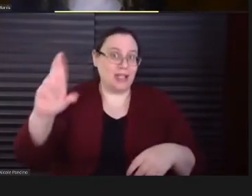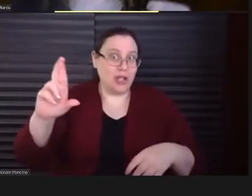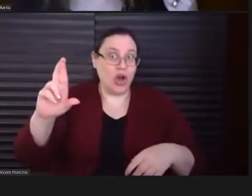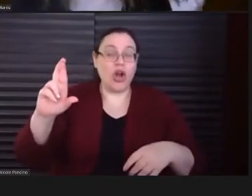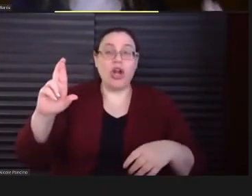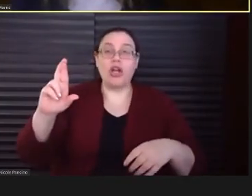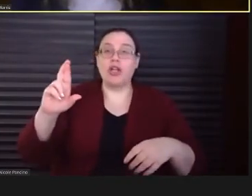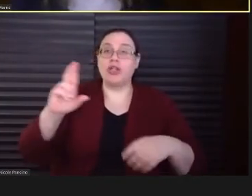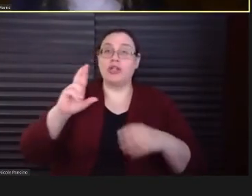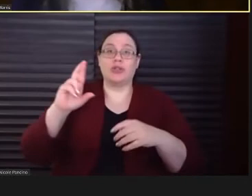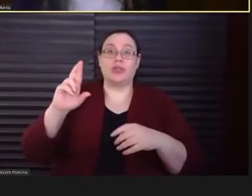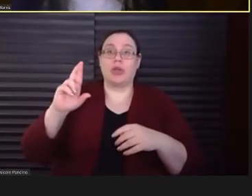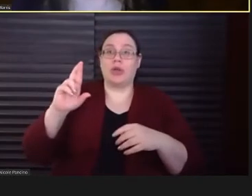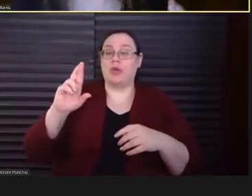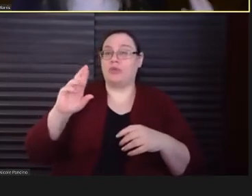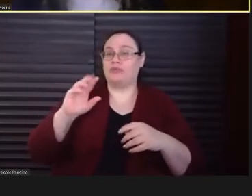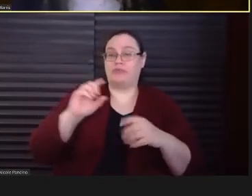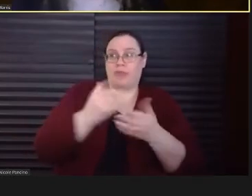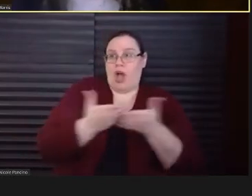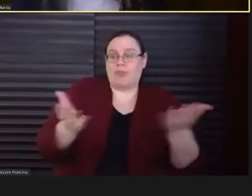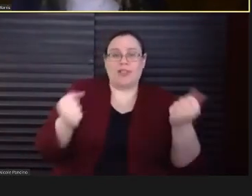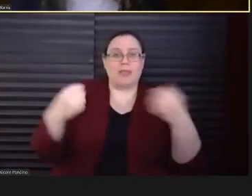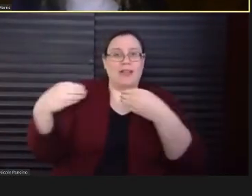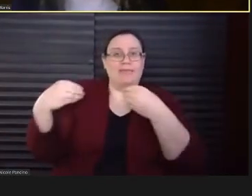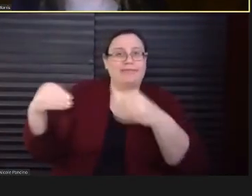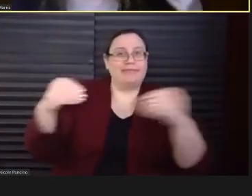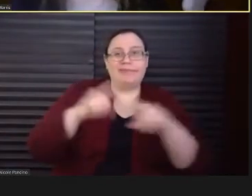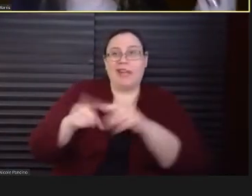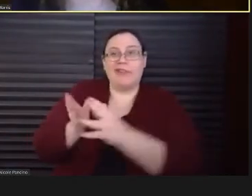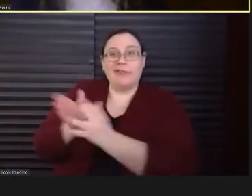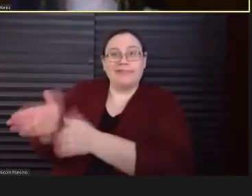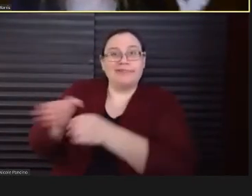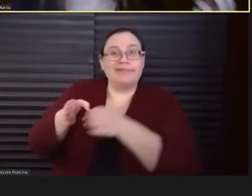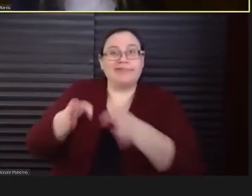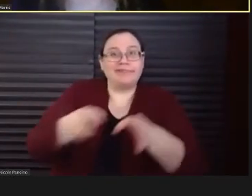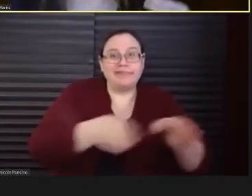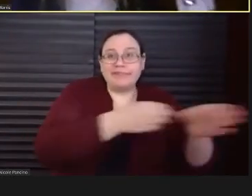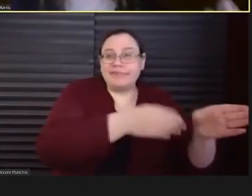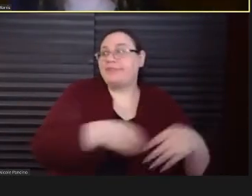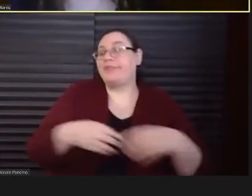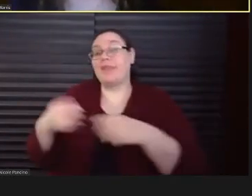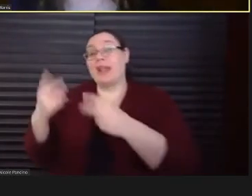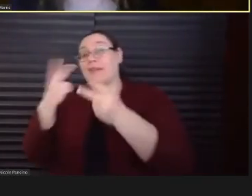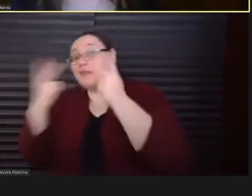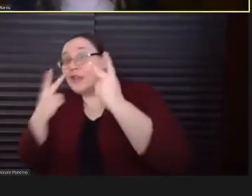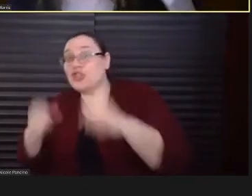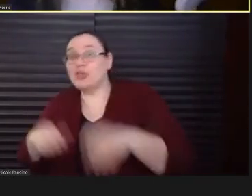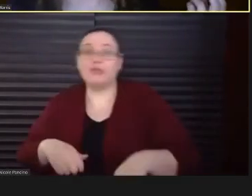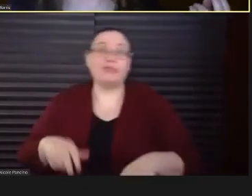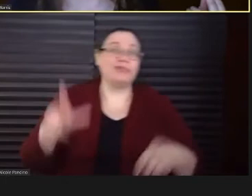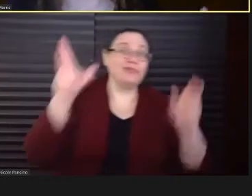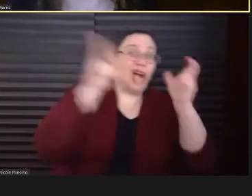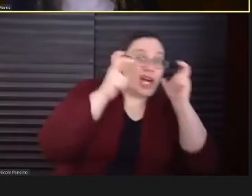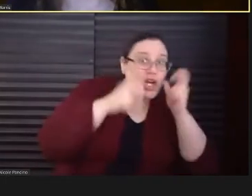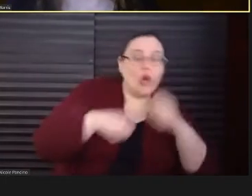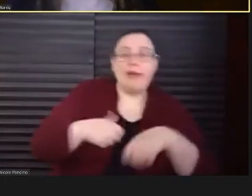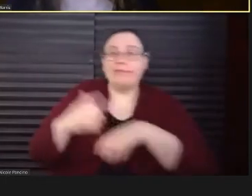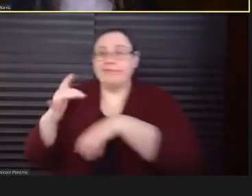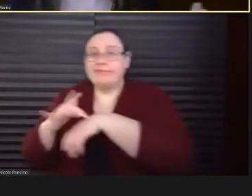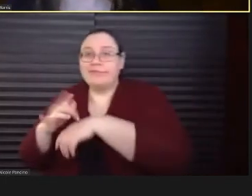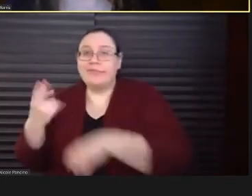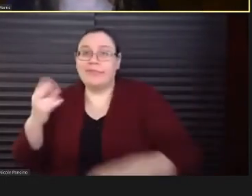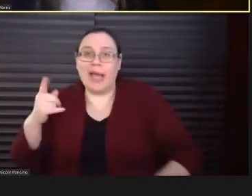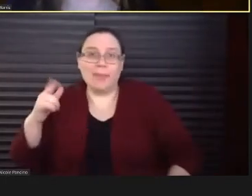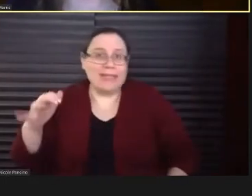rendered through whatever combination of modalities is appropriate, whether it's visual, auditory, haptic, or other